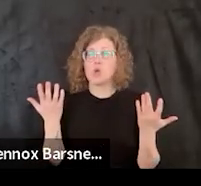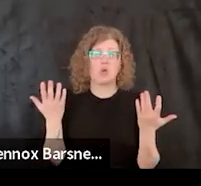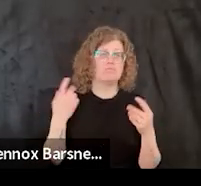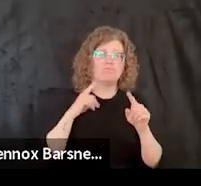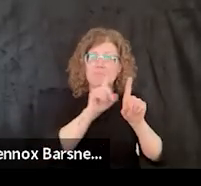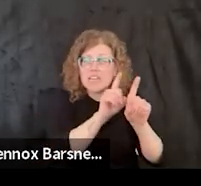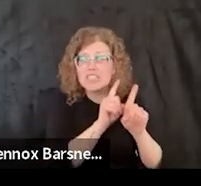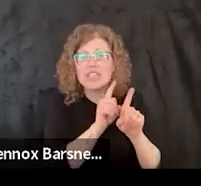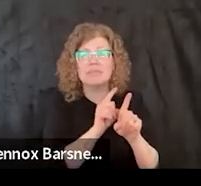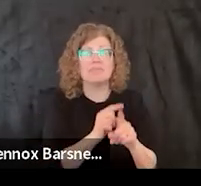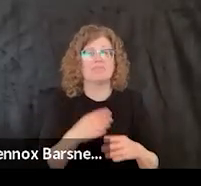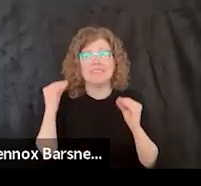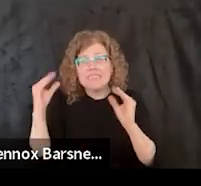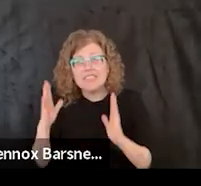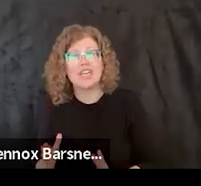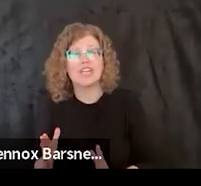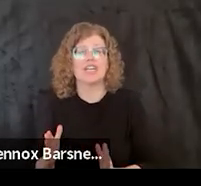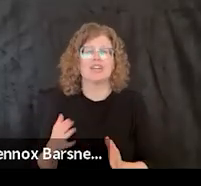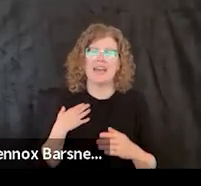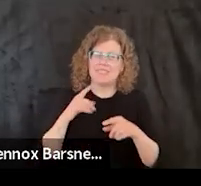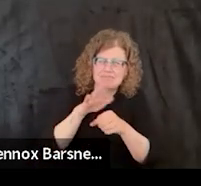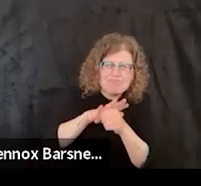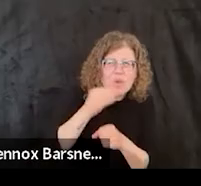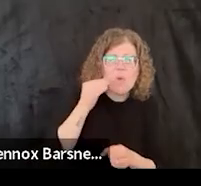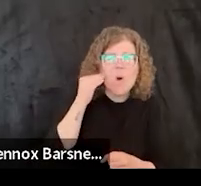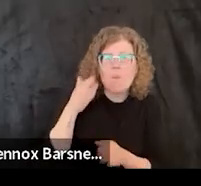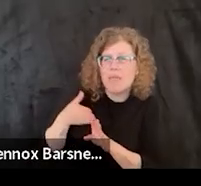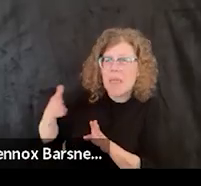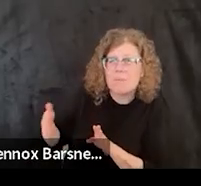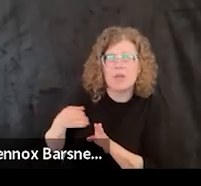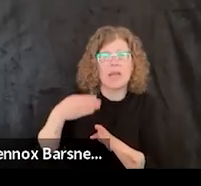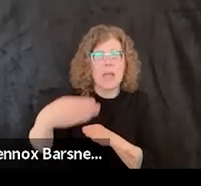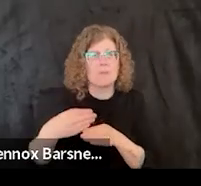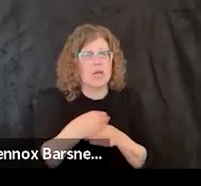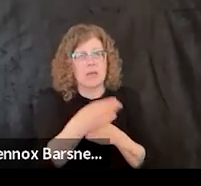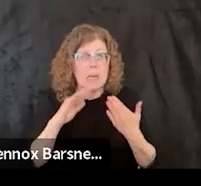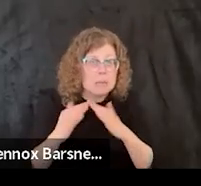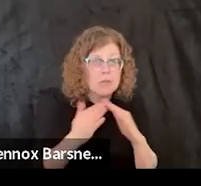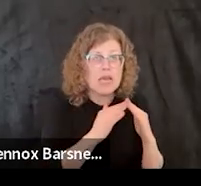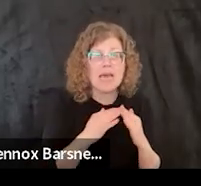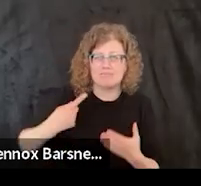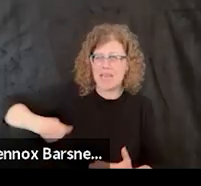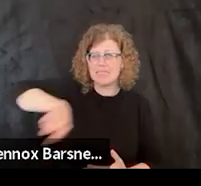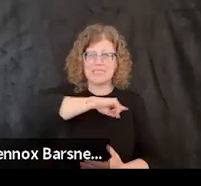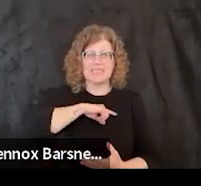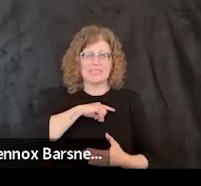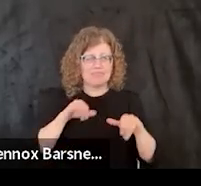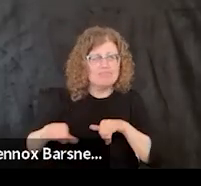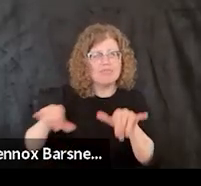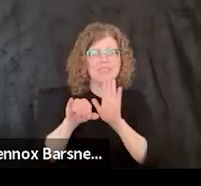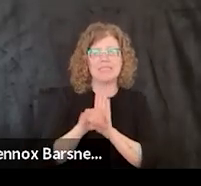teachers, neighborhoods or specific communities aligned around shared identity or goals. If you could refer